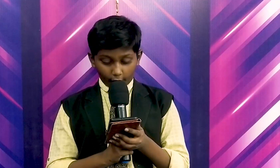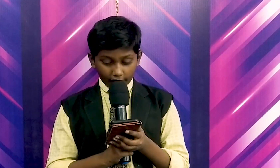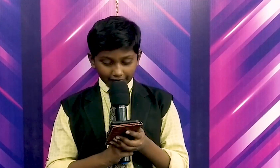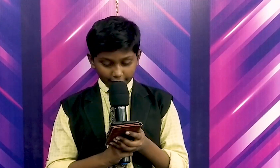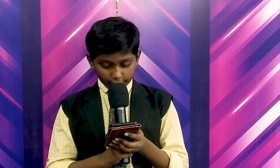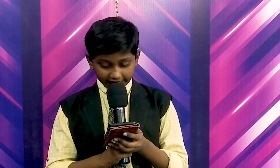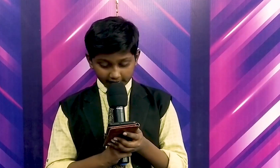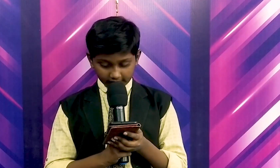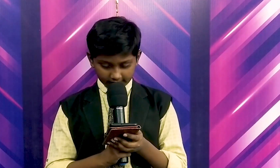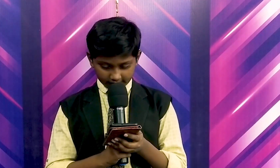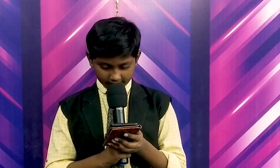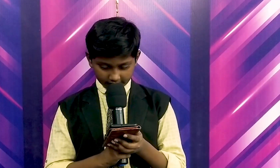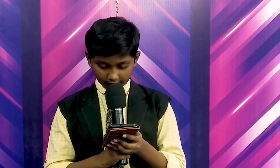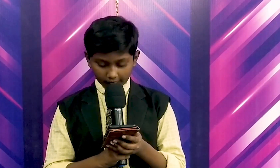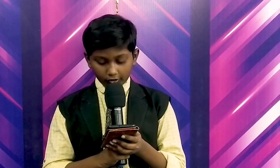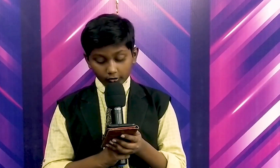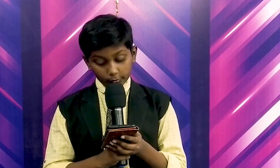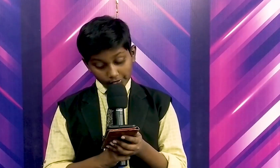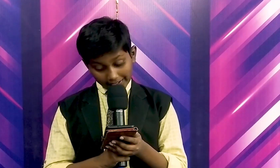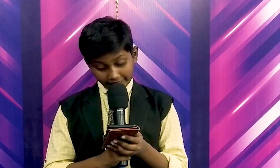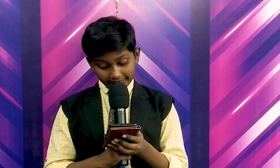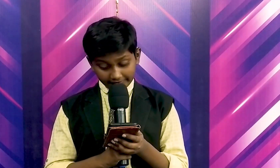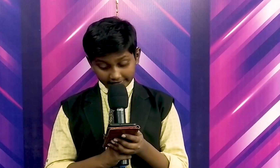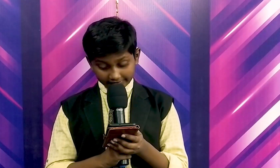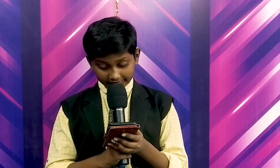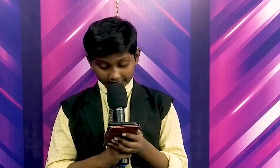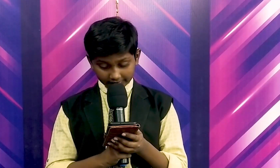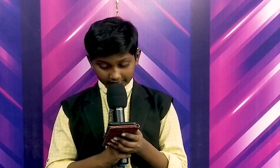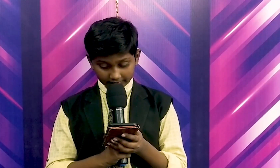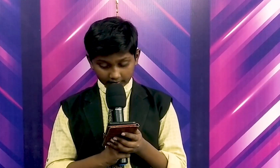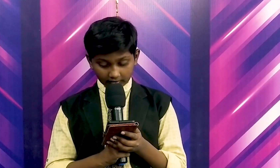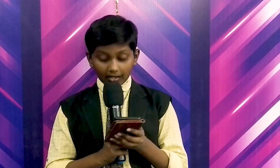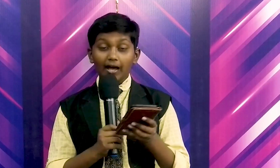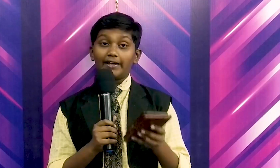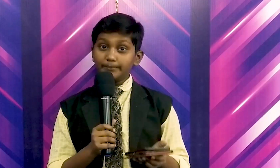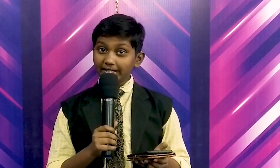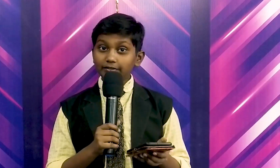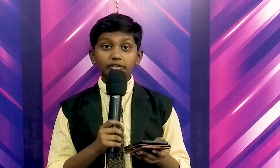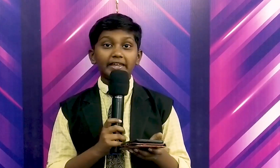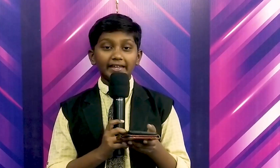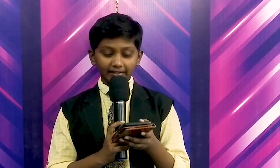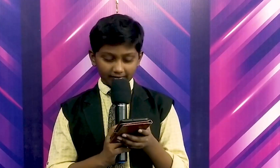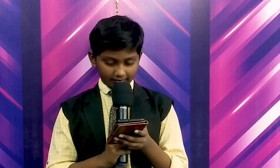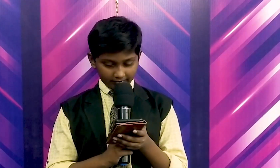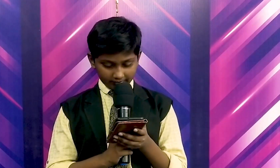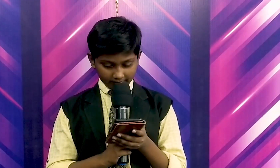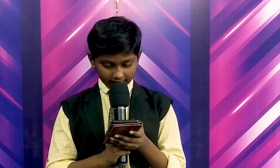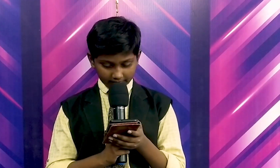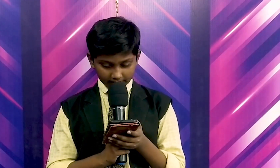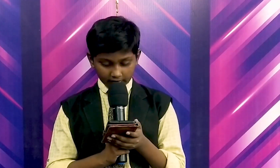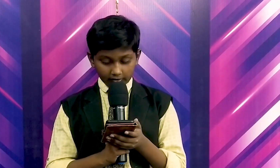It's overflowing to everyone I meet today.